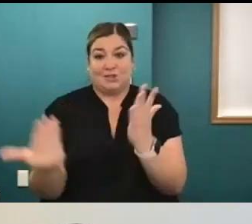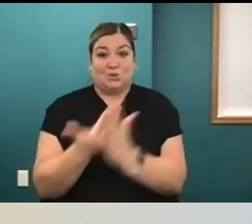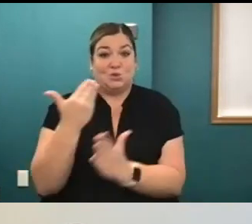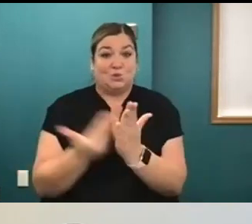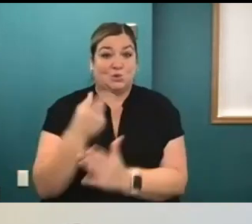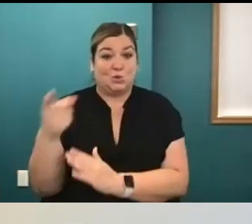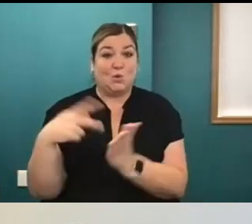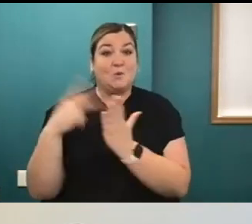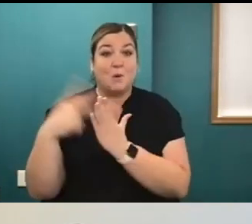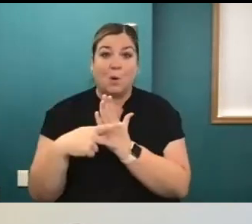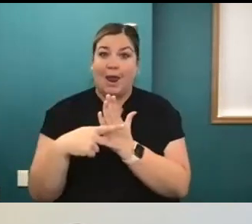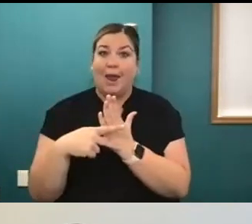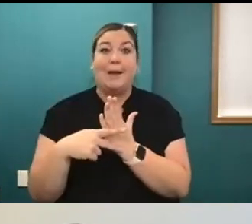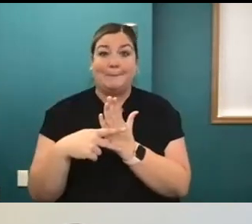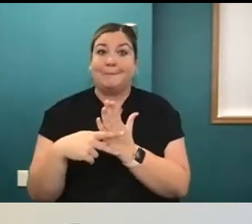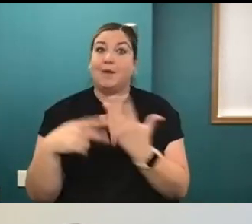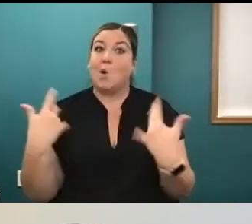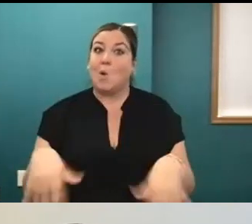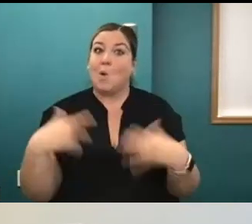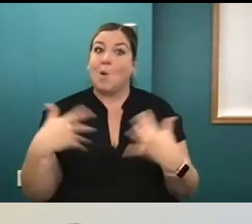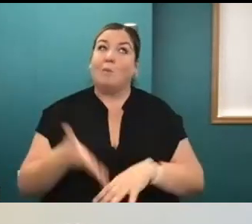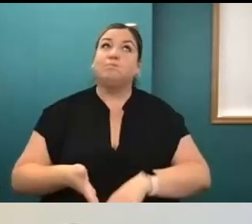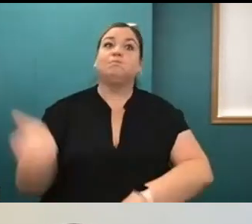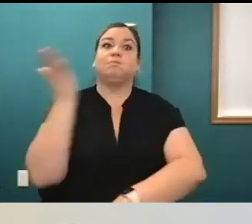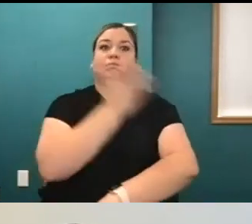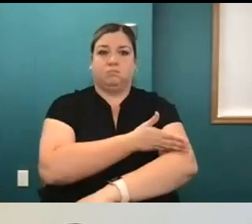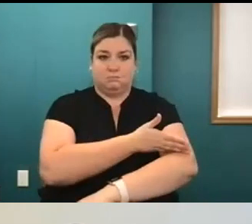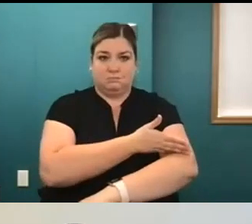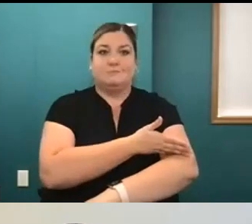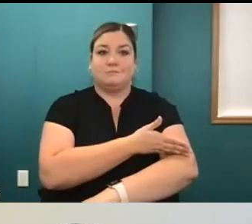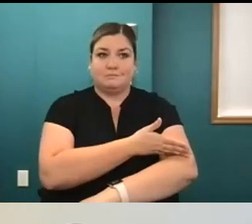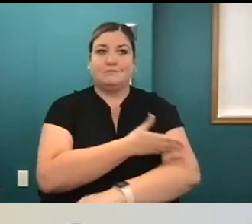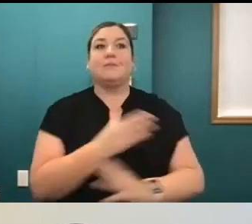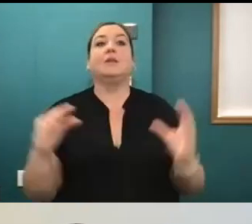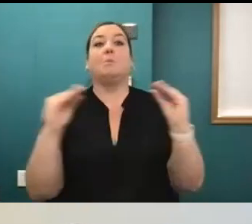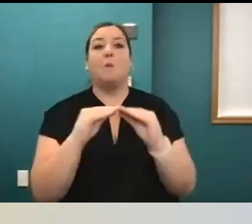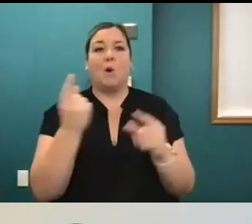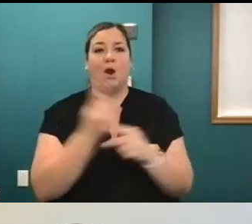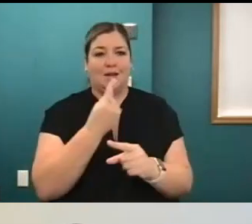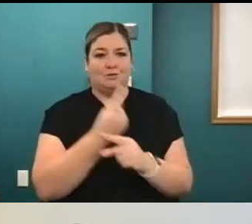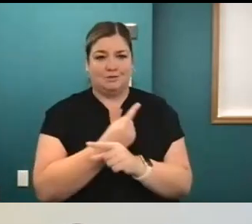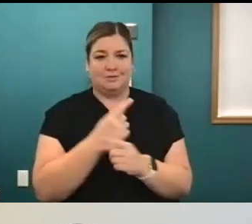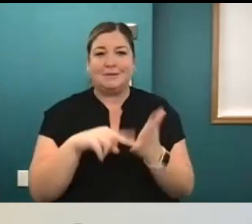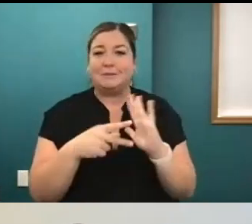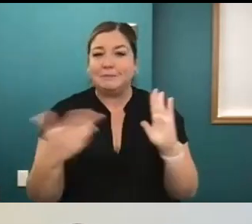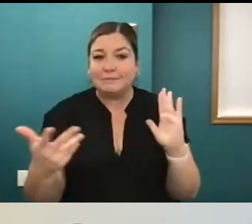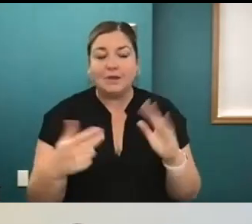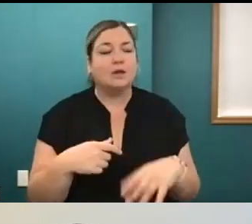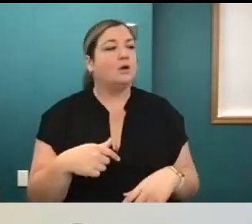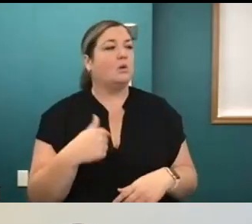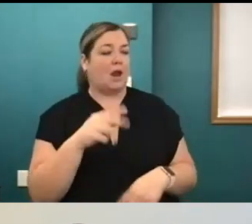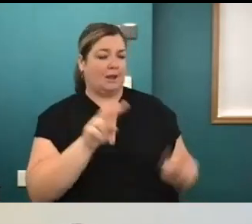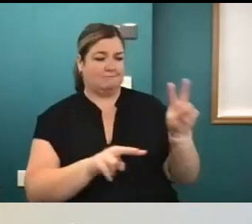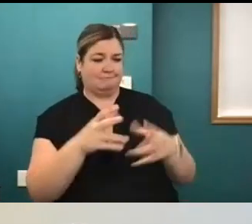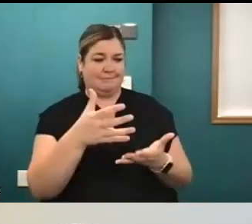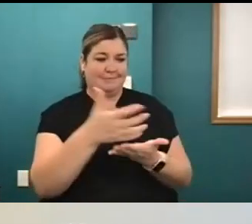the programming software, it is significantly better and quite a bit more accurate. And what I mean by that is when I would, kind of get